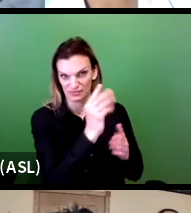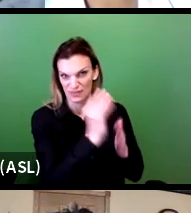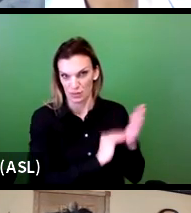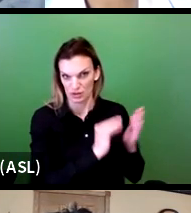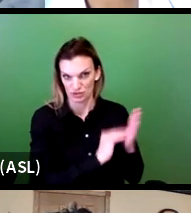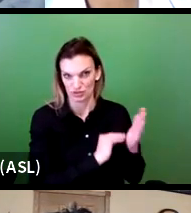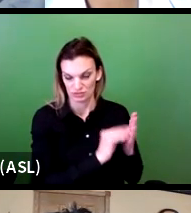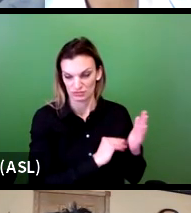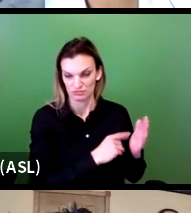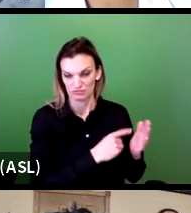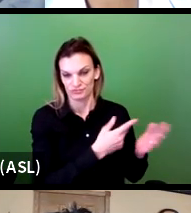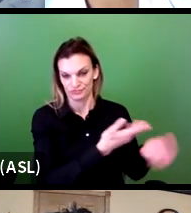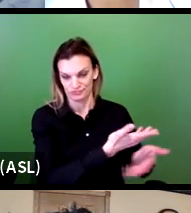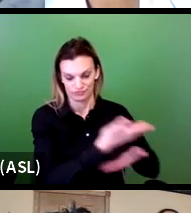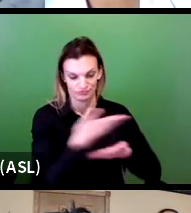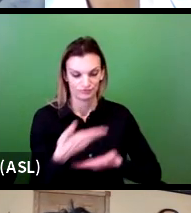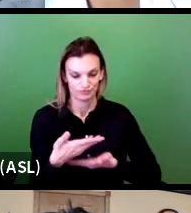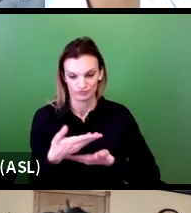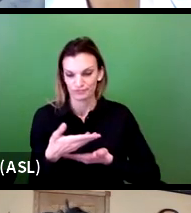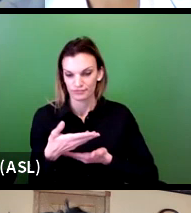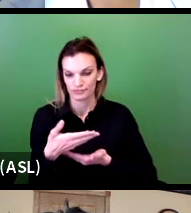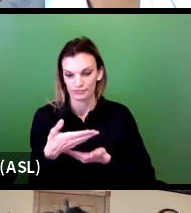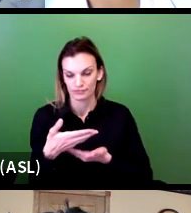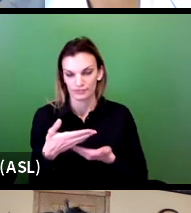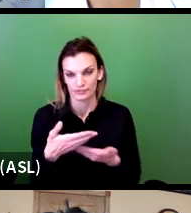the idea is the